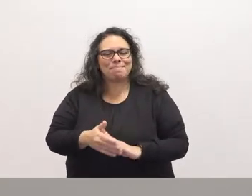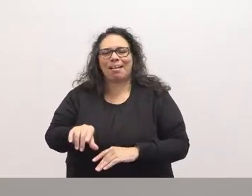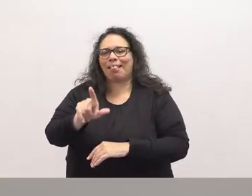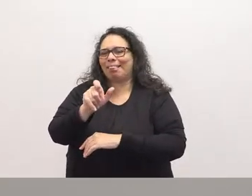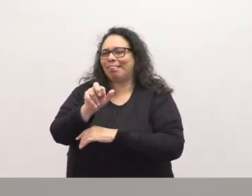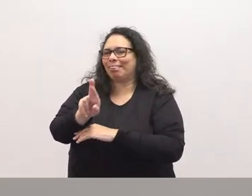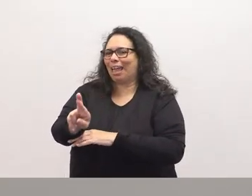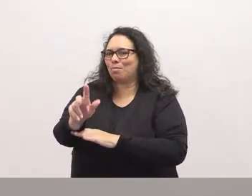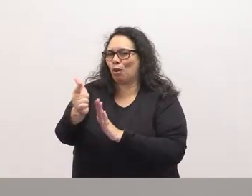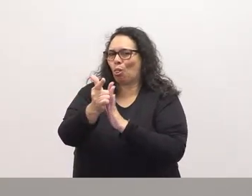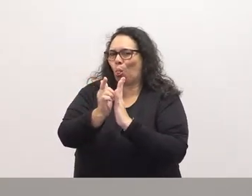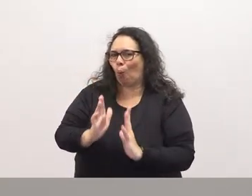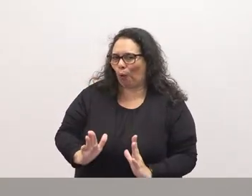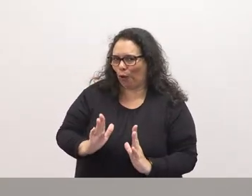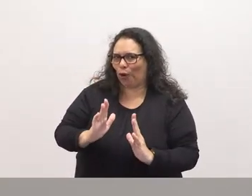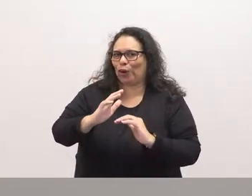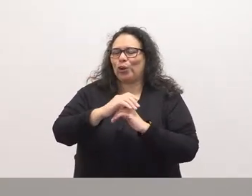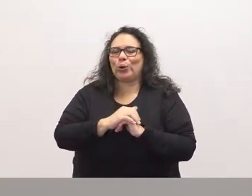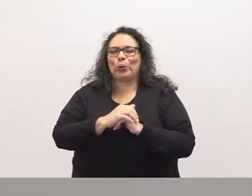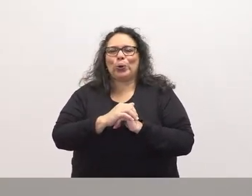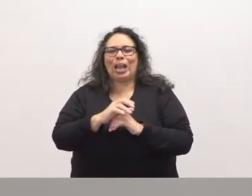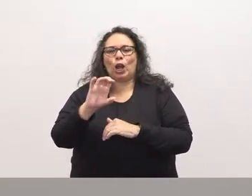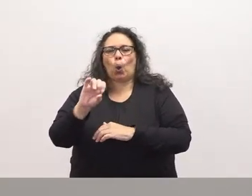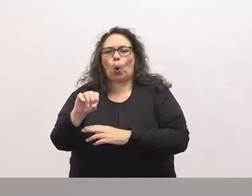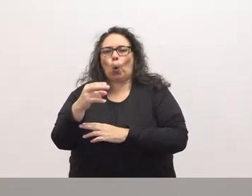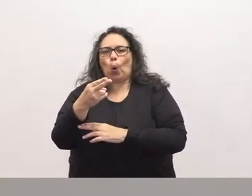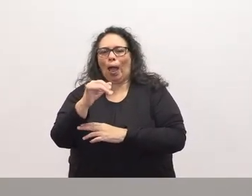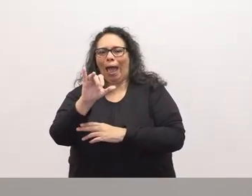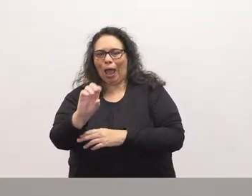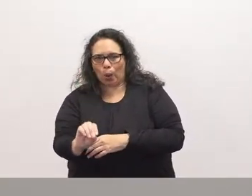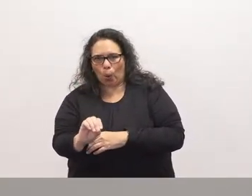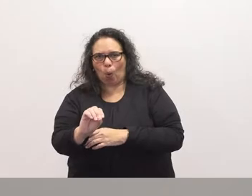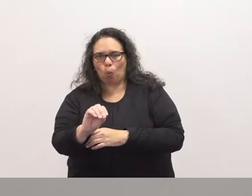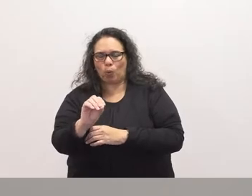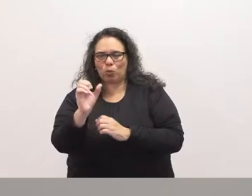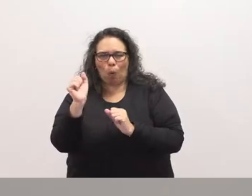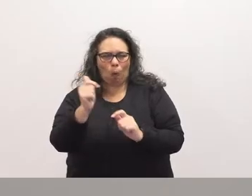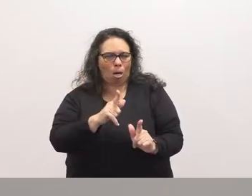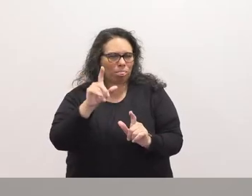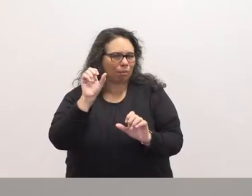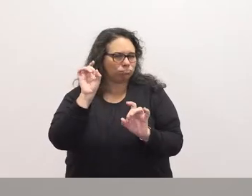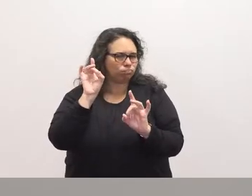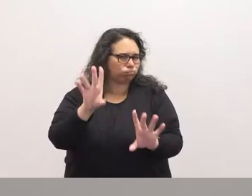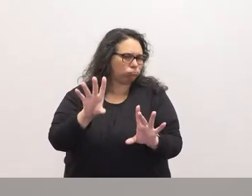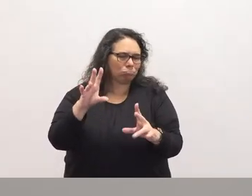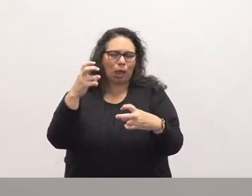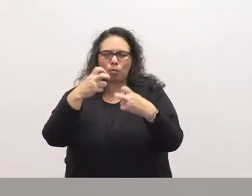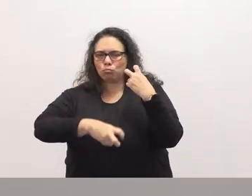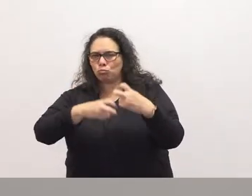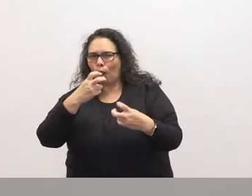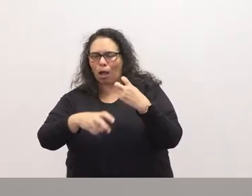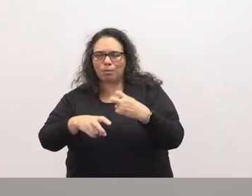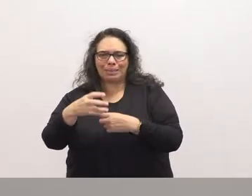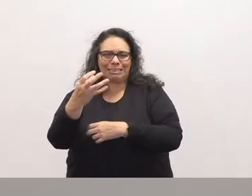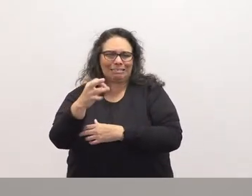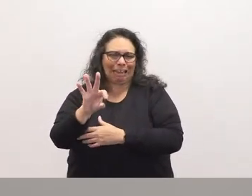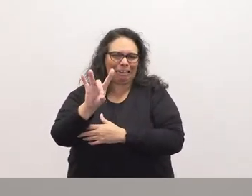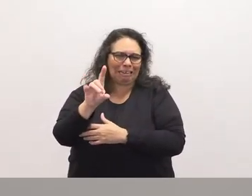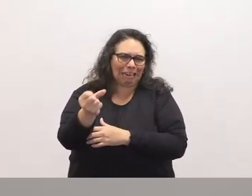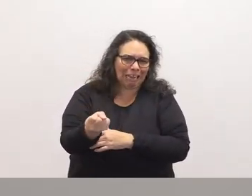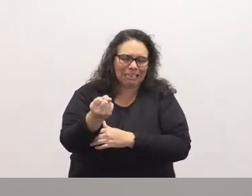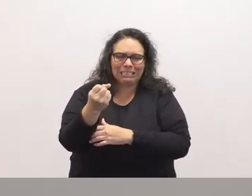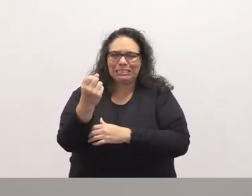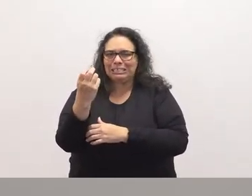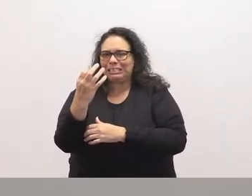down in the Mahoney Valley in Ohio, with all that strife in the 80s and the 90s and the